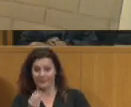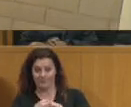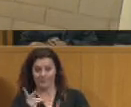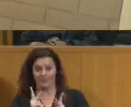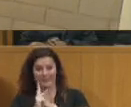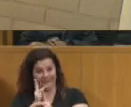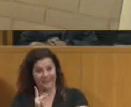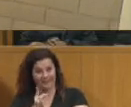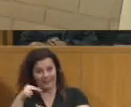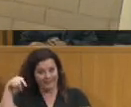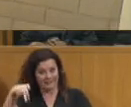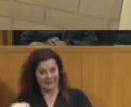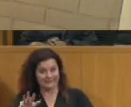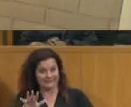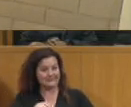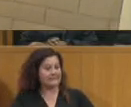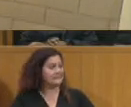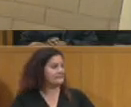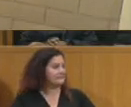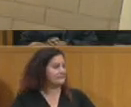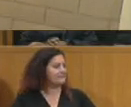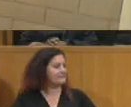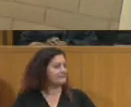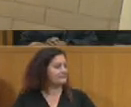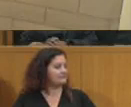around here.